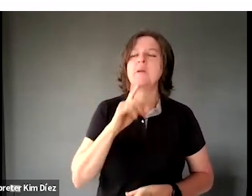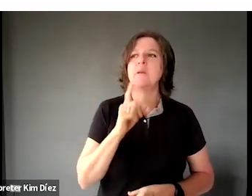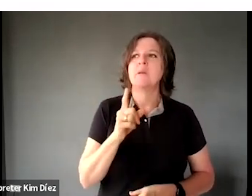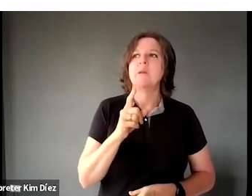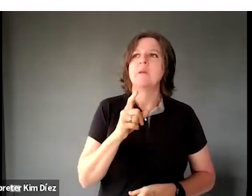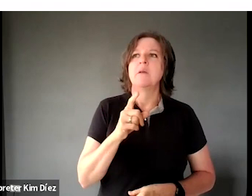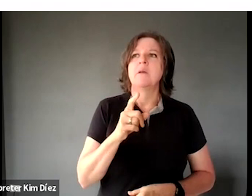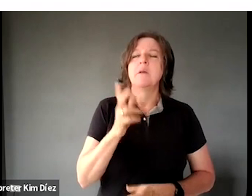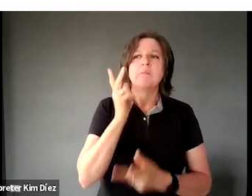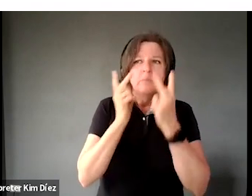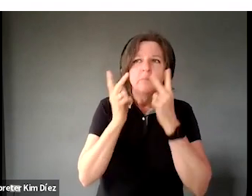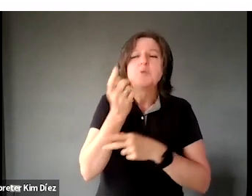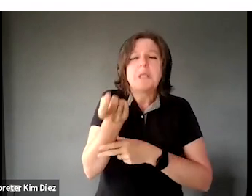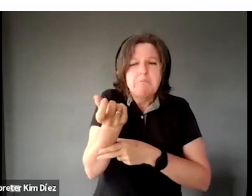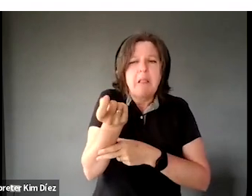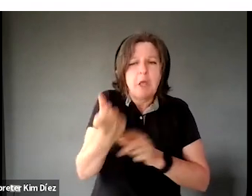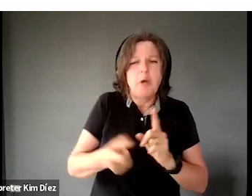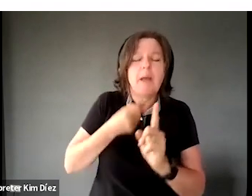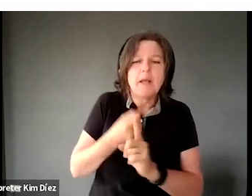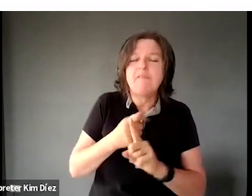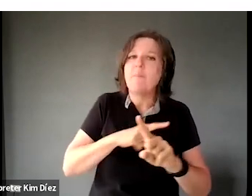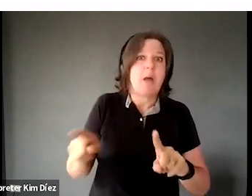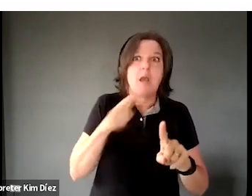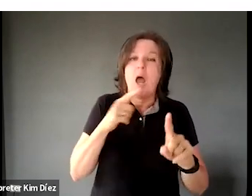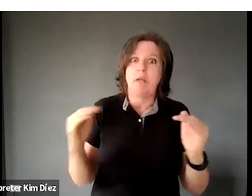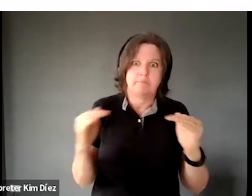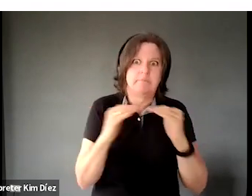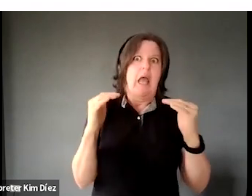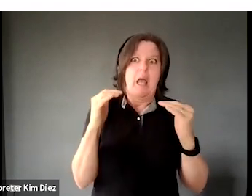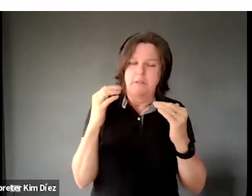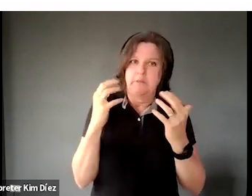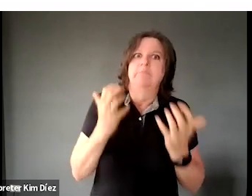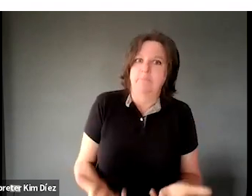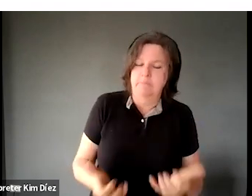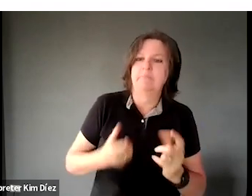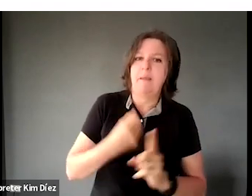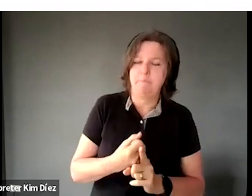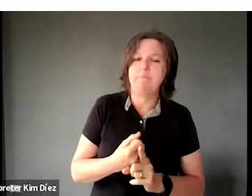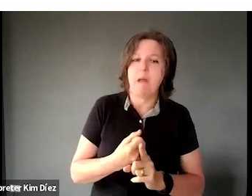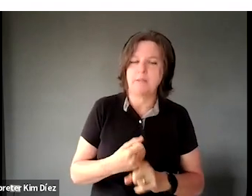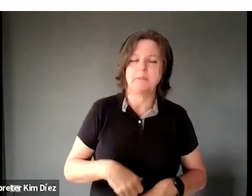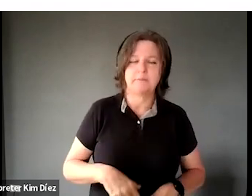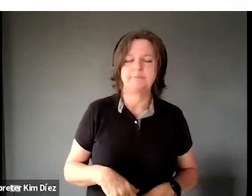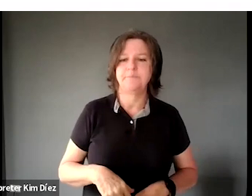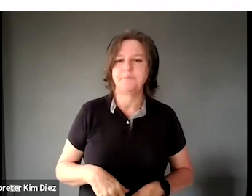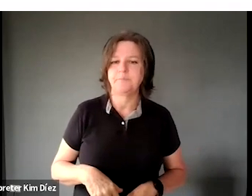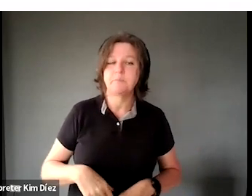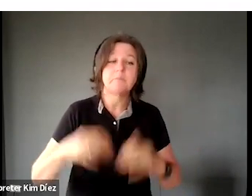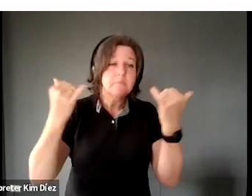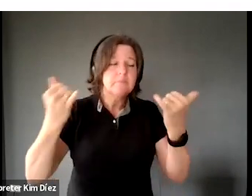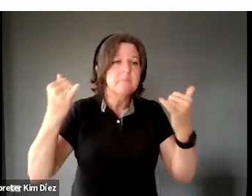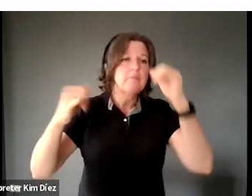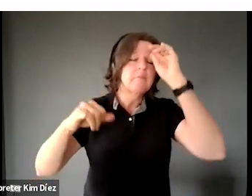with about 3, and you can see certain effects, but not as